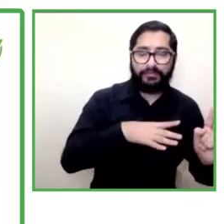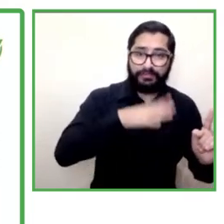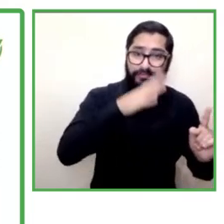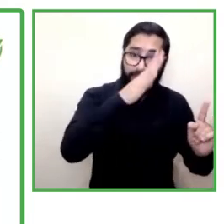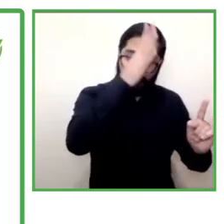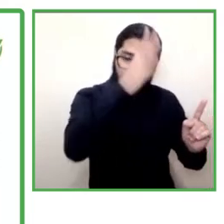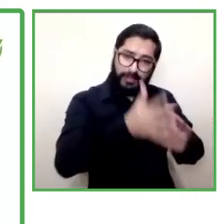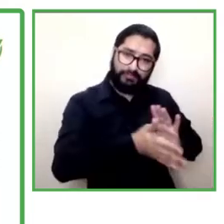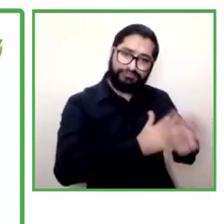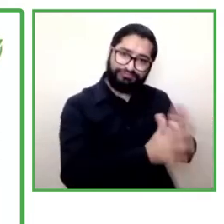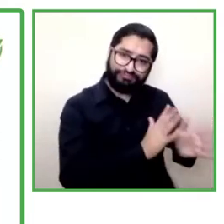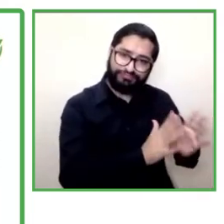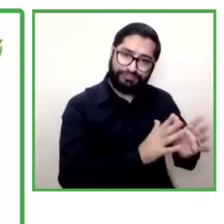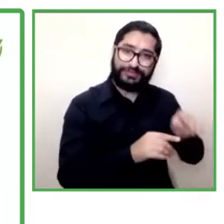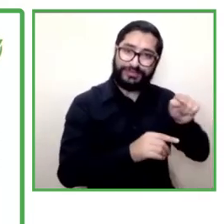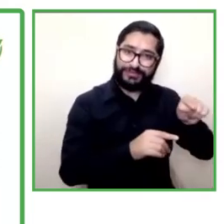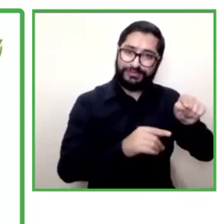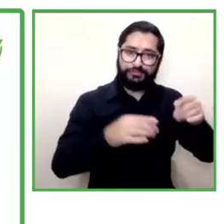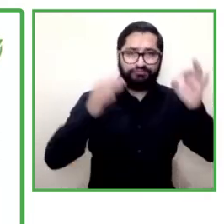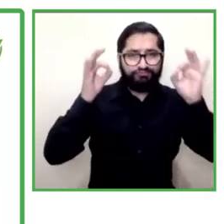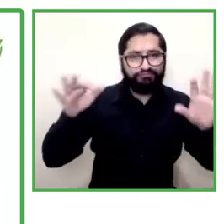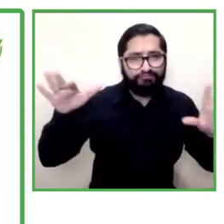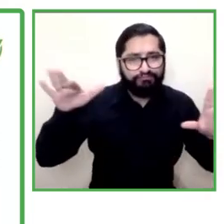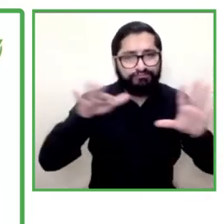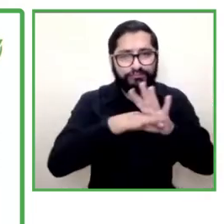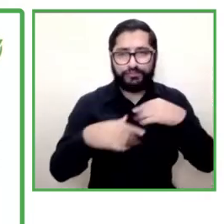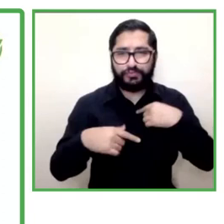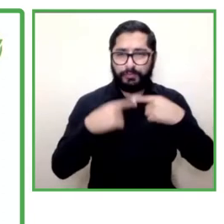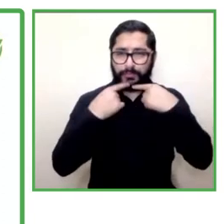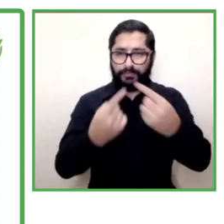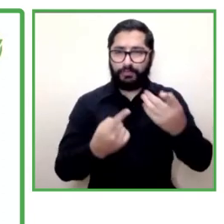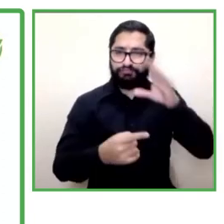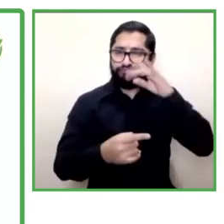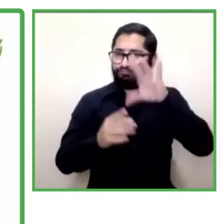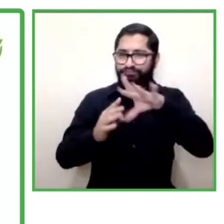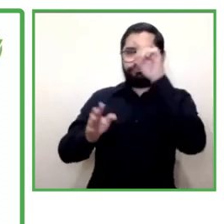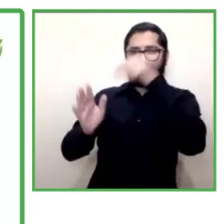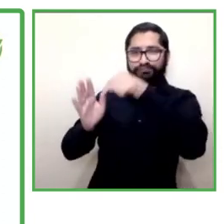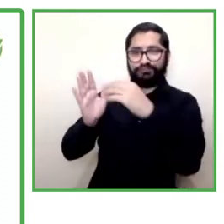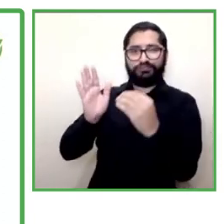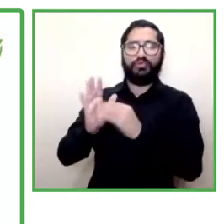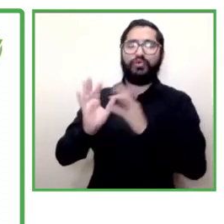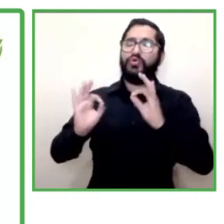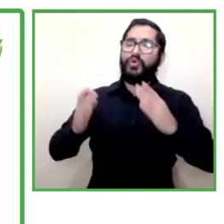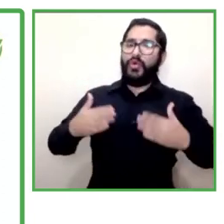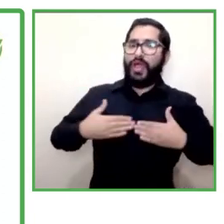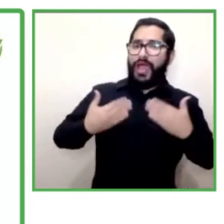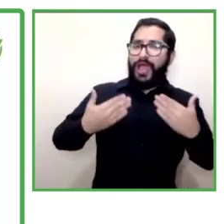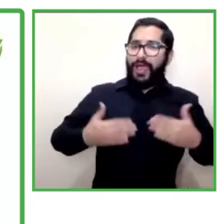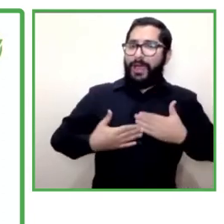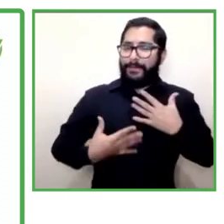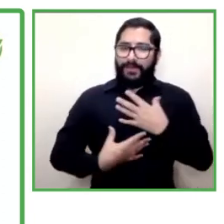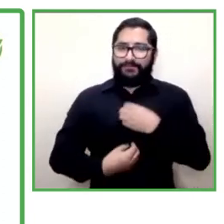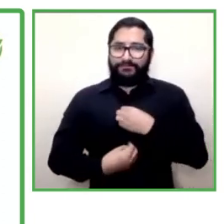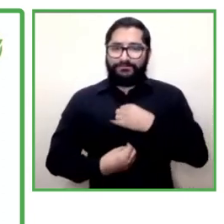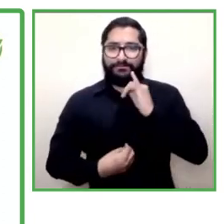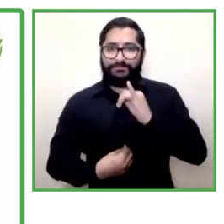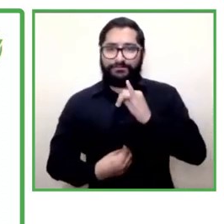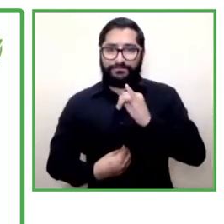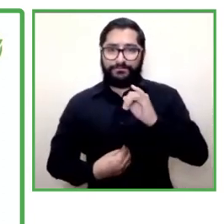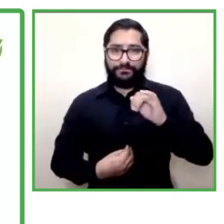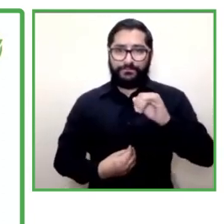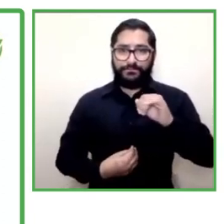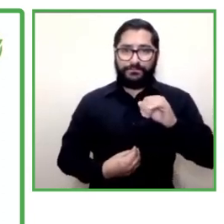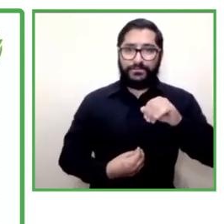Our user growth in Norway has been great. We are now more than 20,000 users in Norway, which is significant given that our native